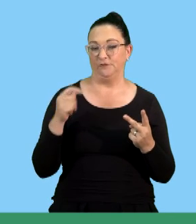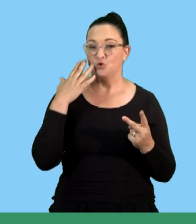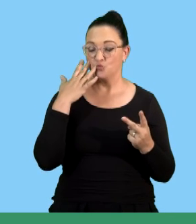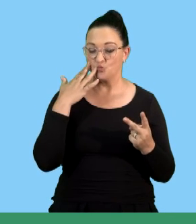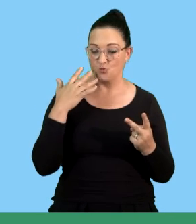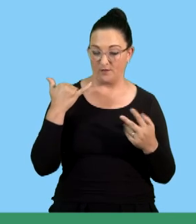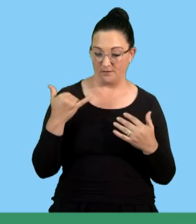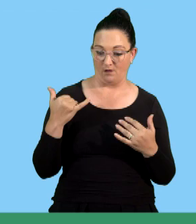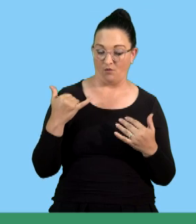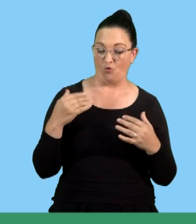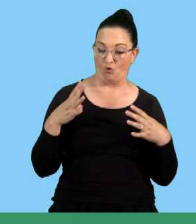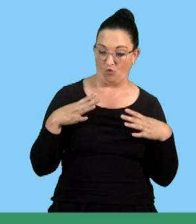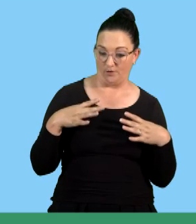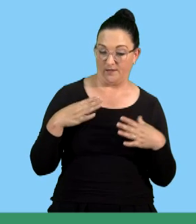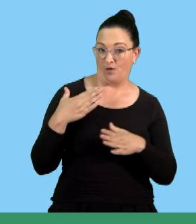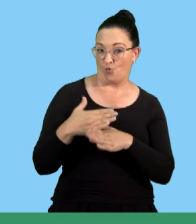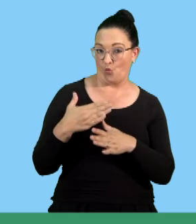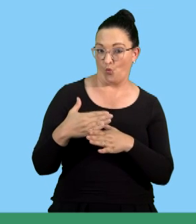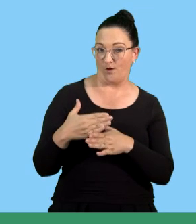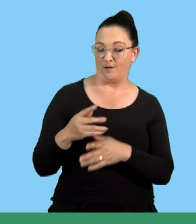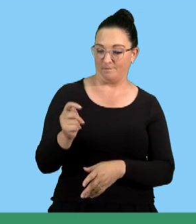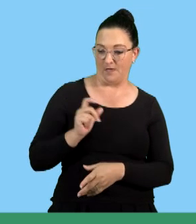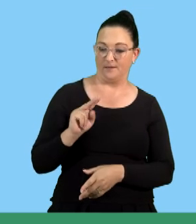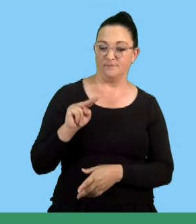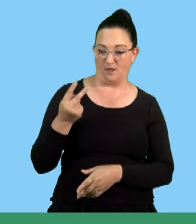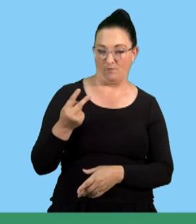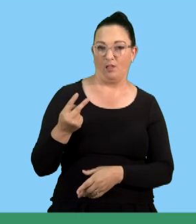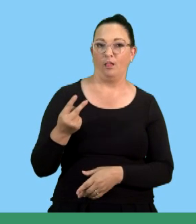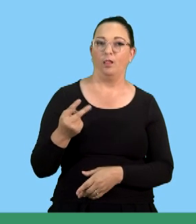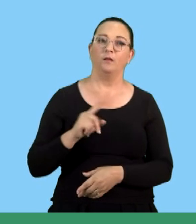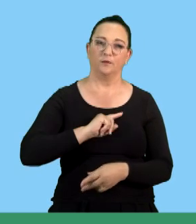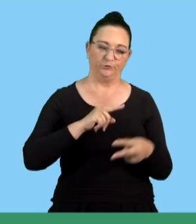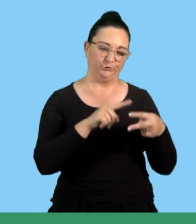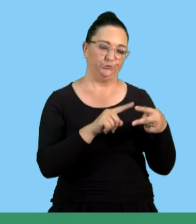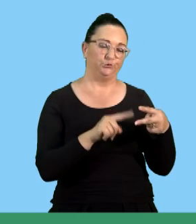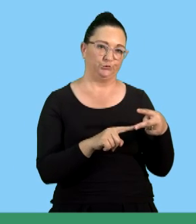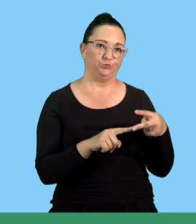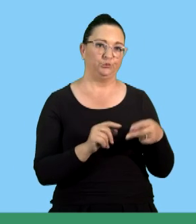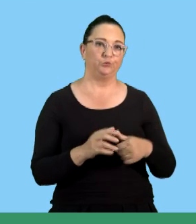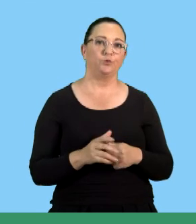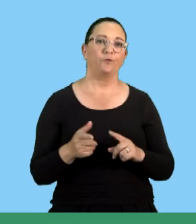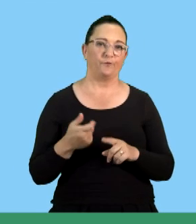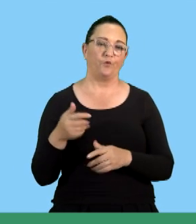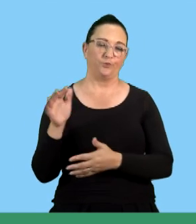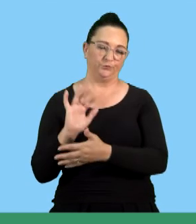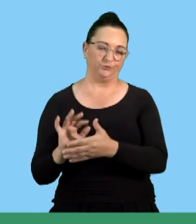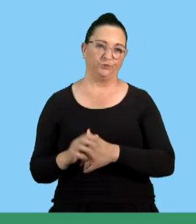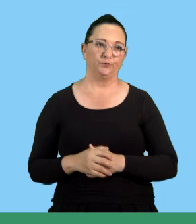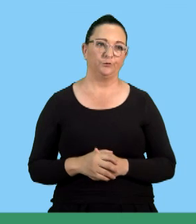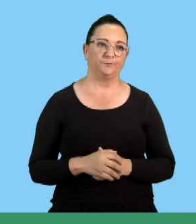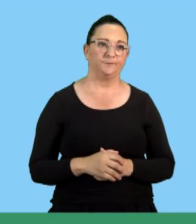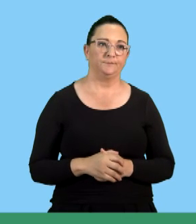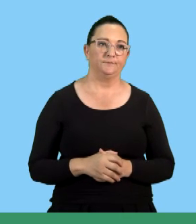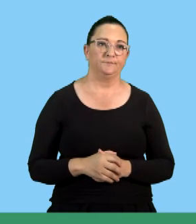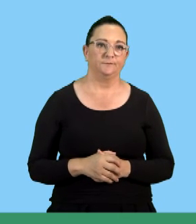if they work during public holidays. Already we've spotted our two provisions from the scenario. They say that is